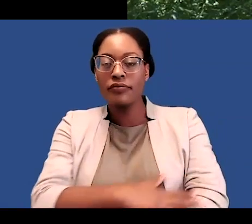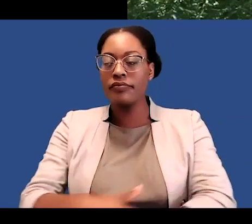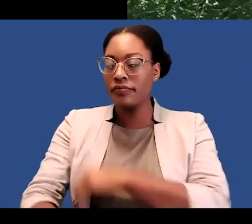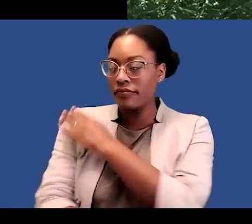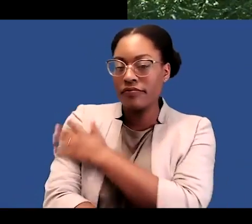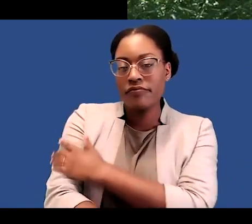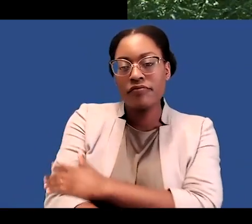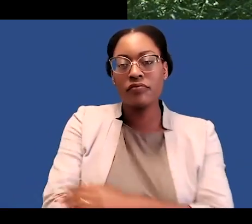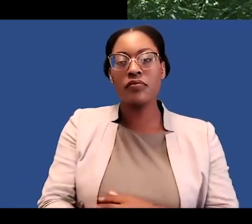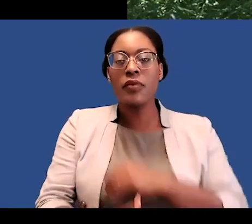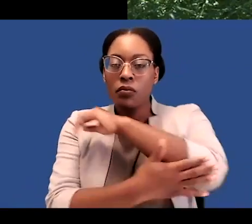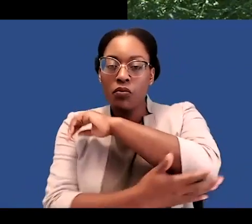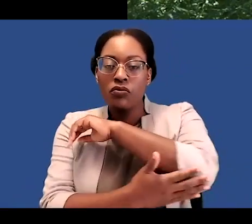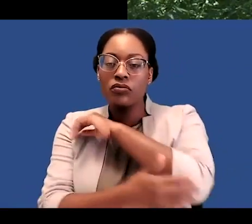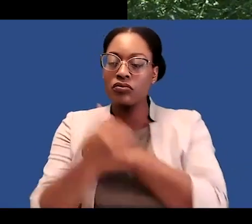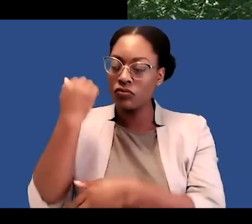the forearms,